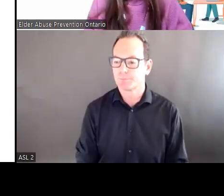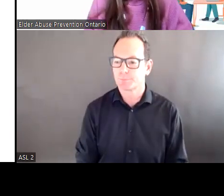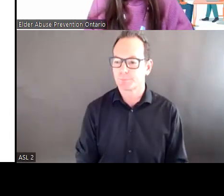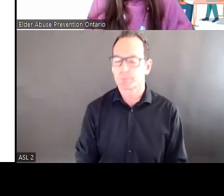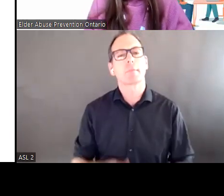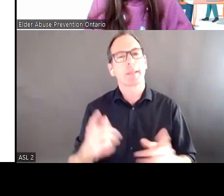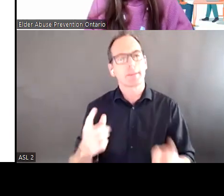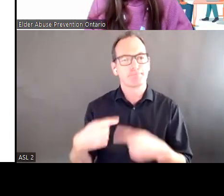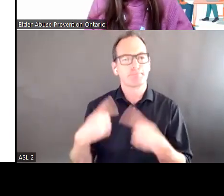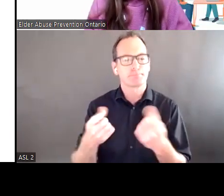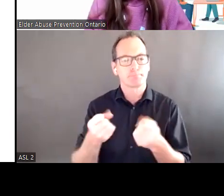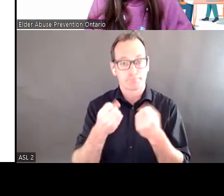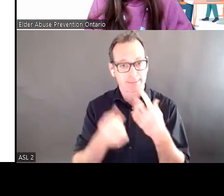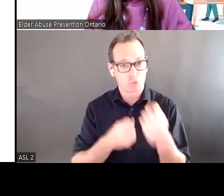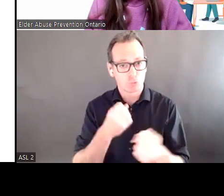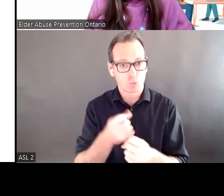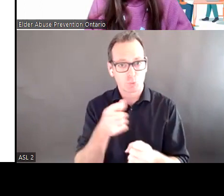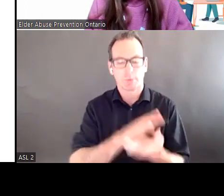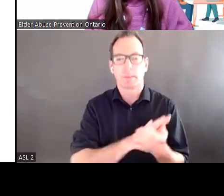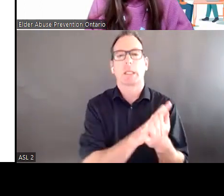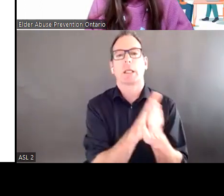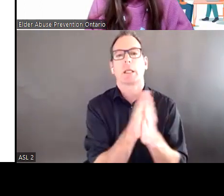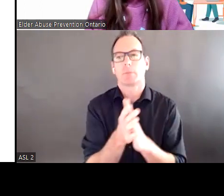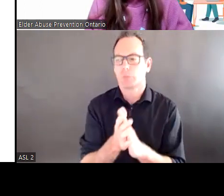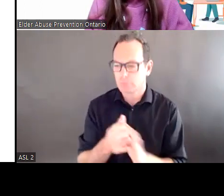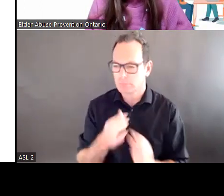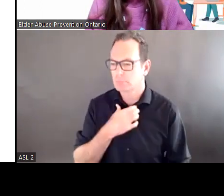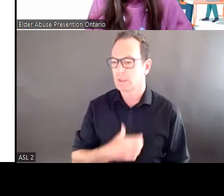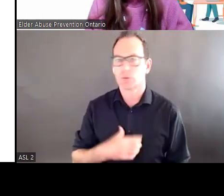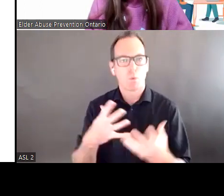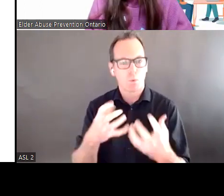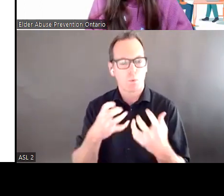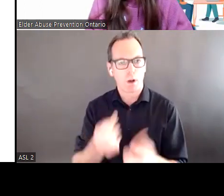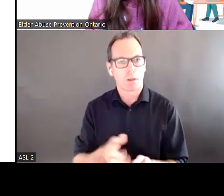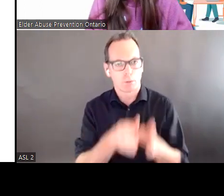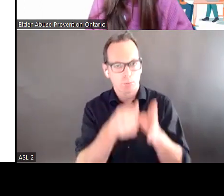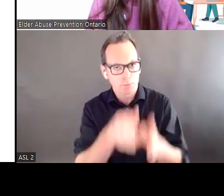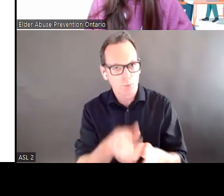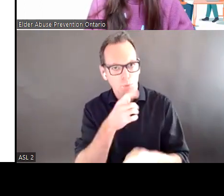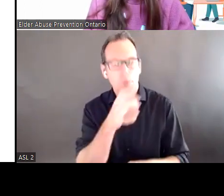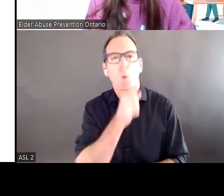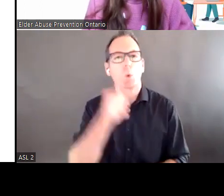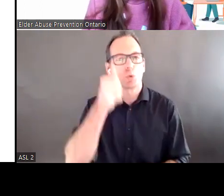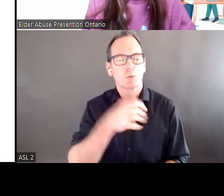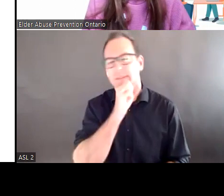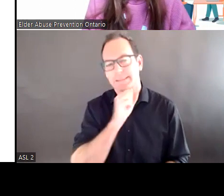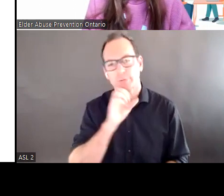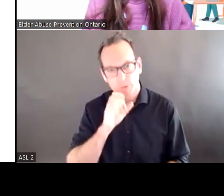Rosanna has developed a passion for helping older adults maintain personhood and autonomy throughout the aging process.